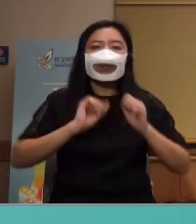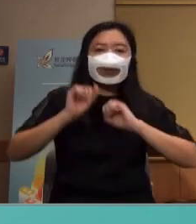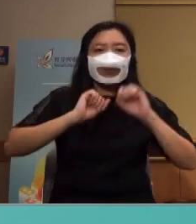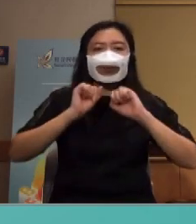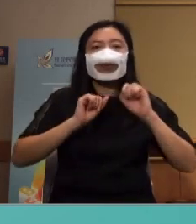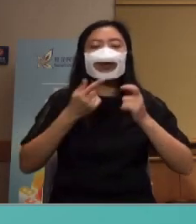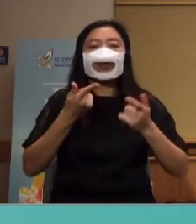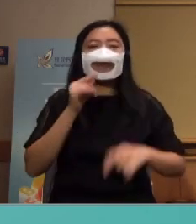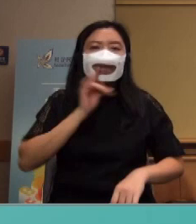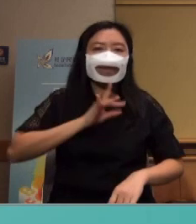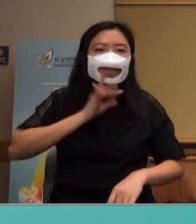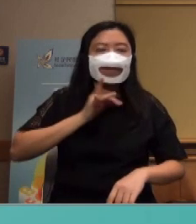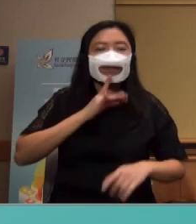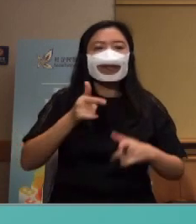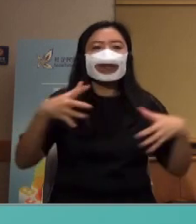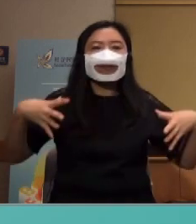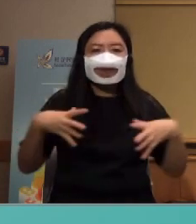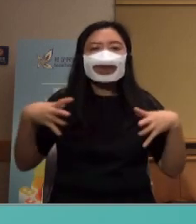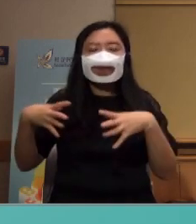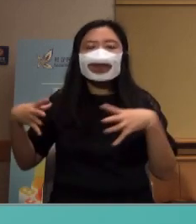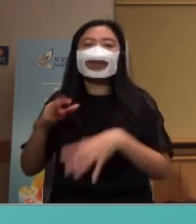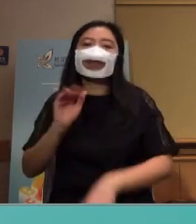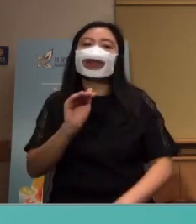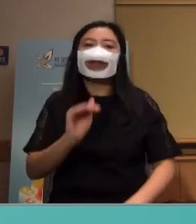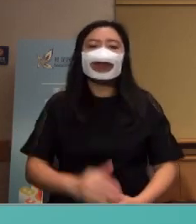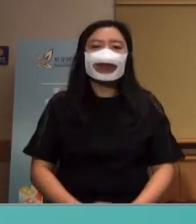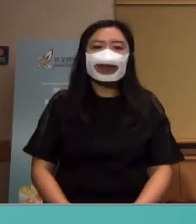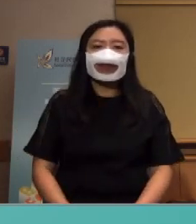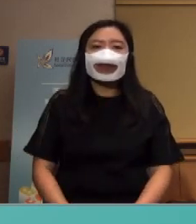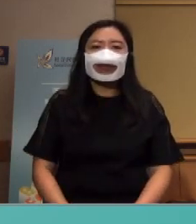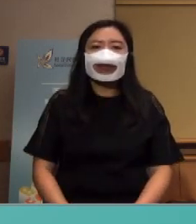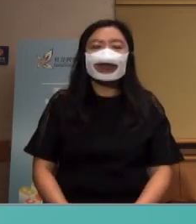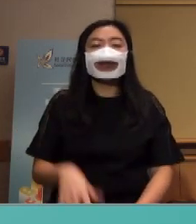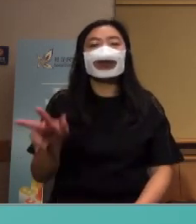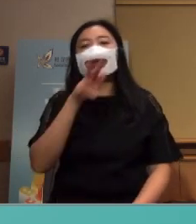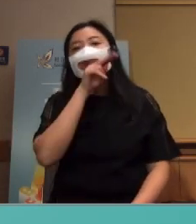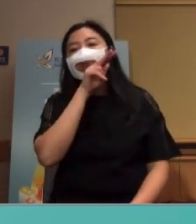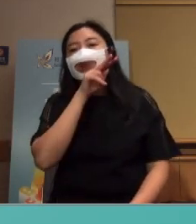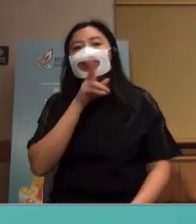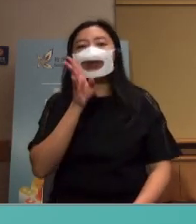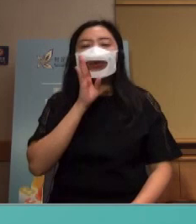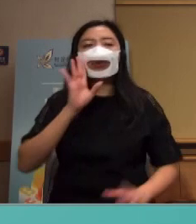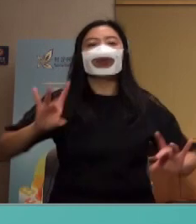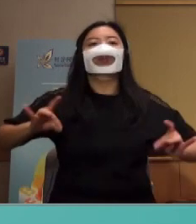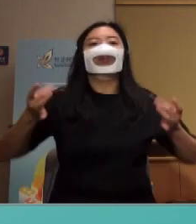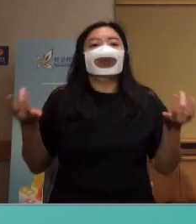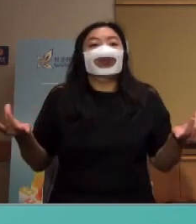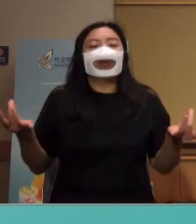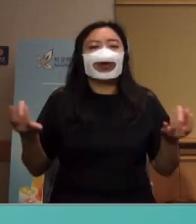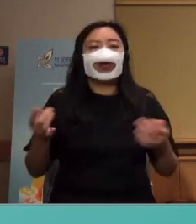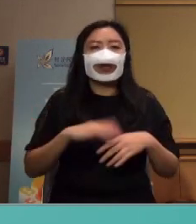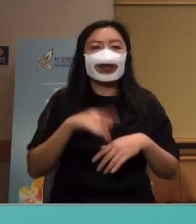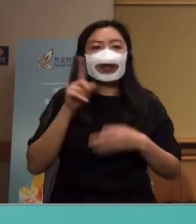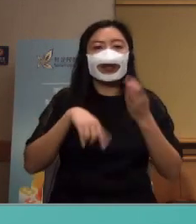have here, there, and then you can see that this is yoga, and we have Lana. Lana is a guide